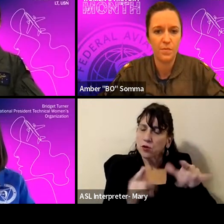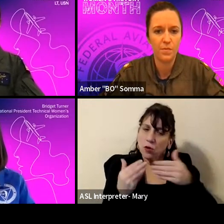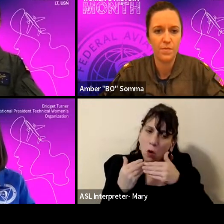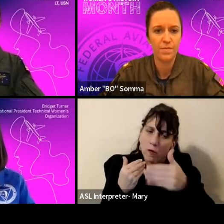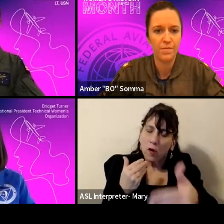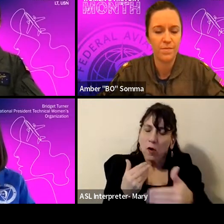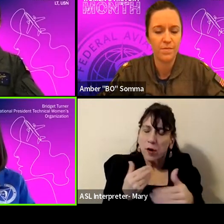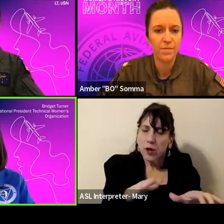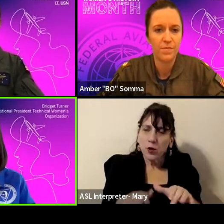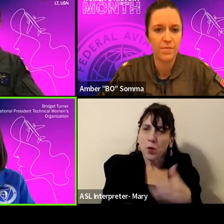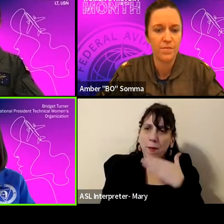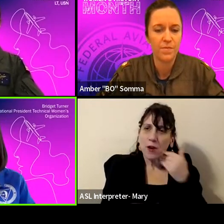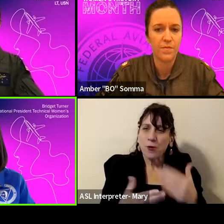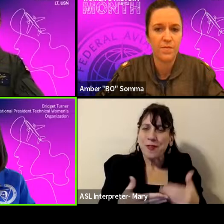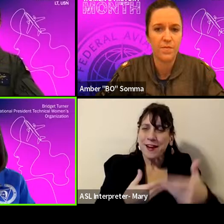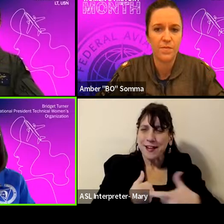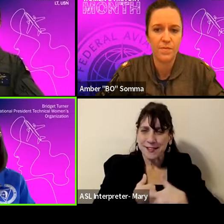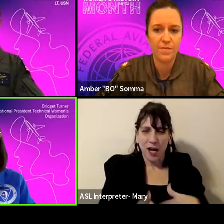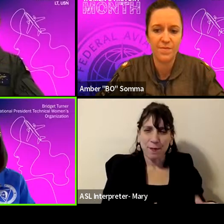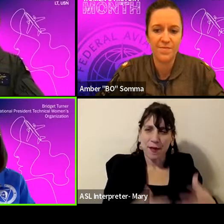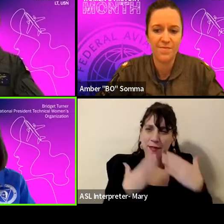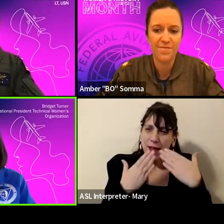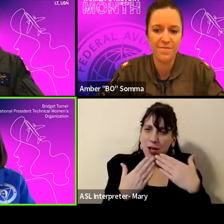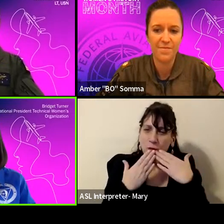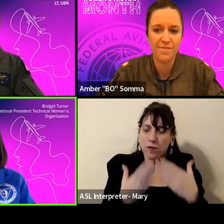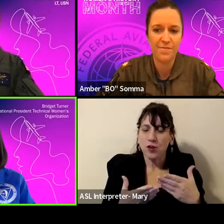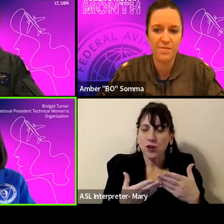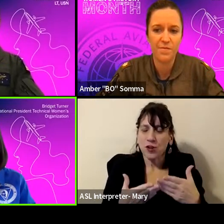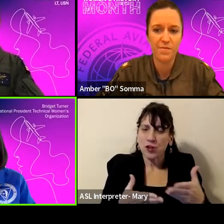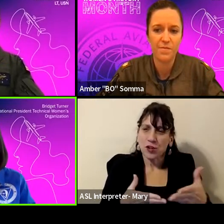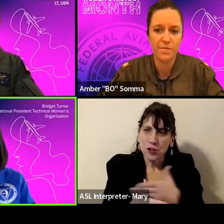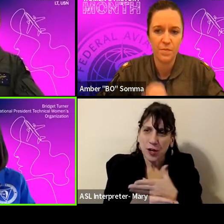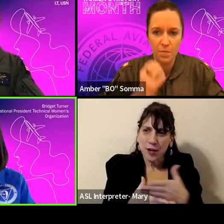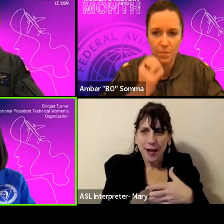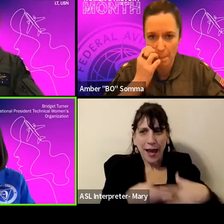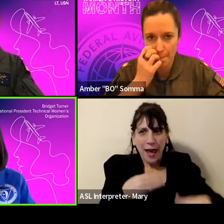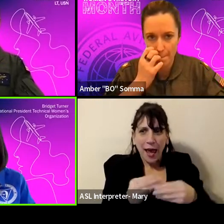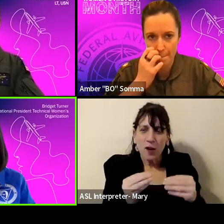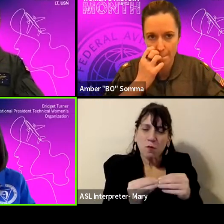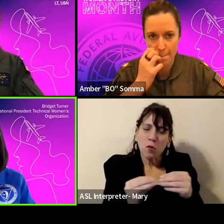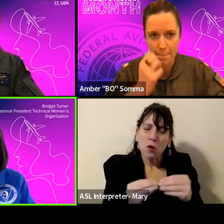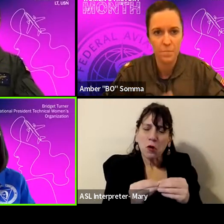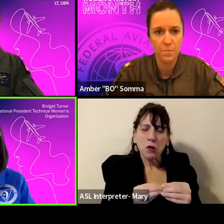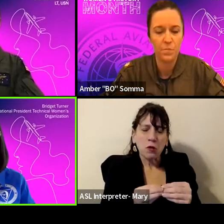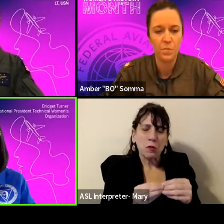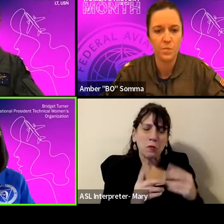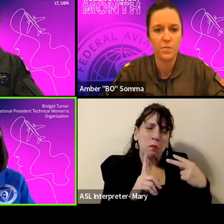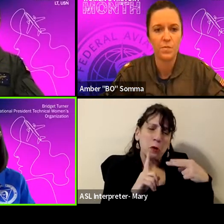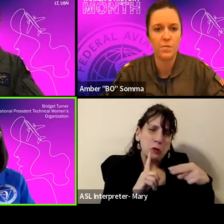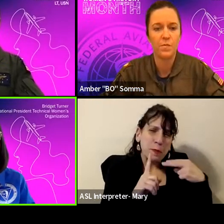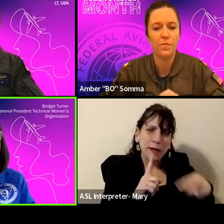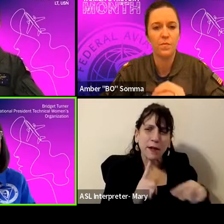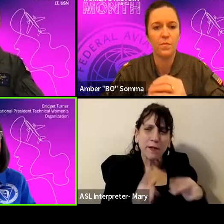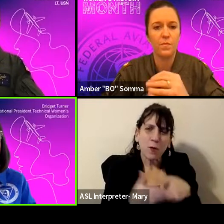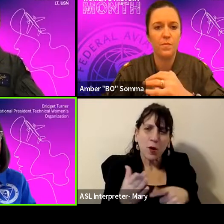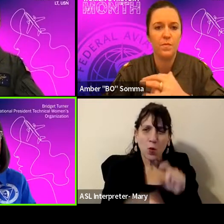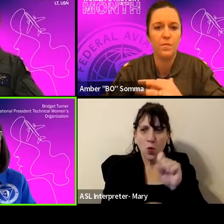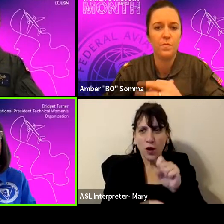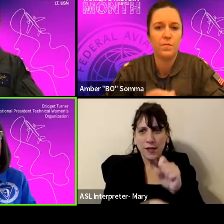time. Thank you for sharing. Just wanted to add a little more insight on what work is being done.